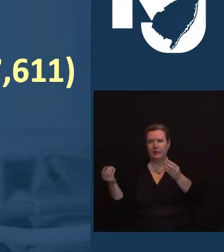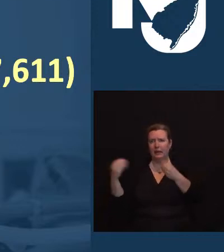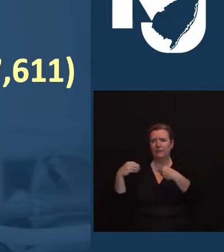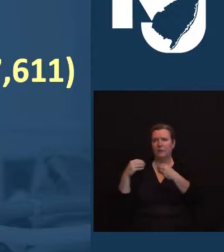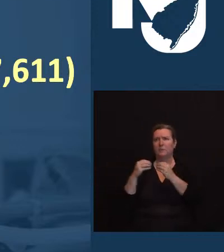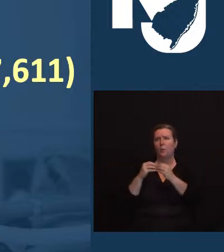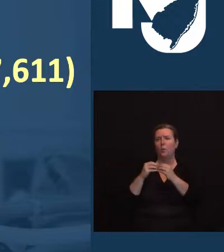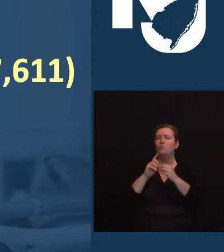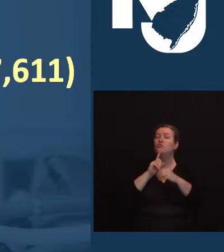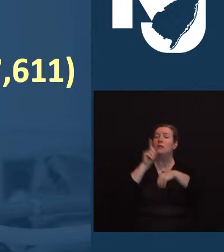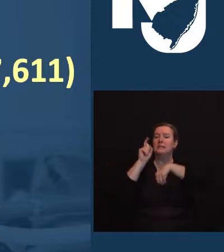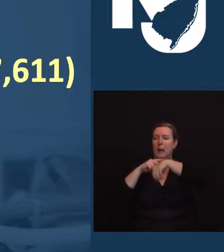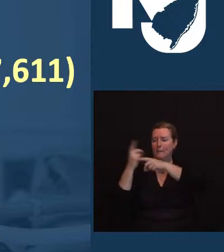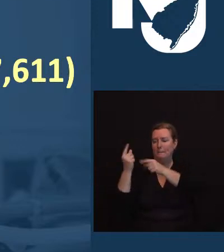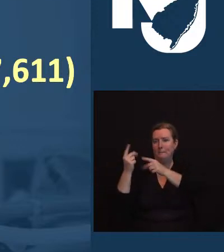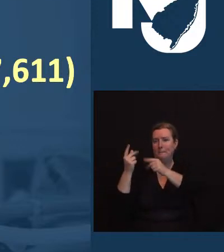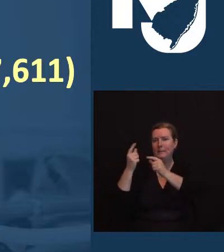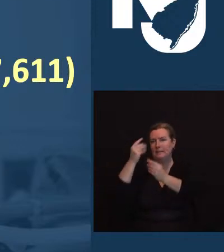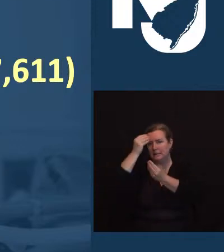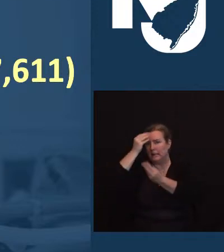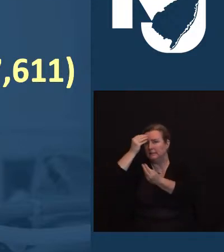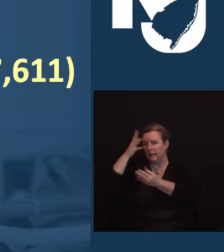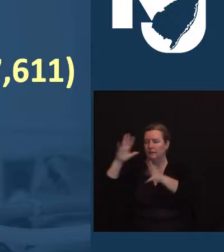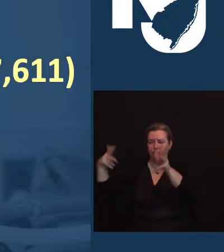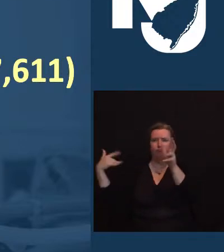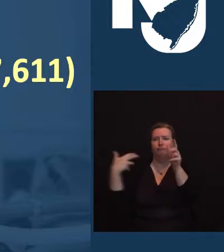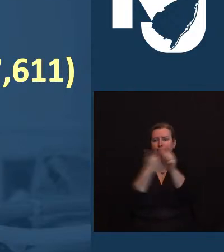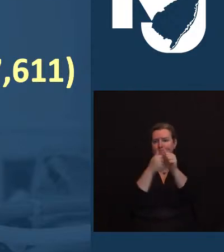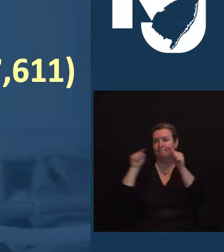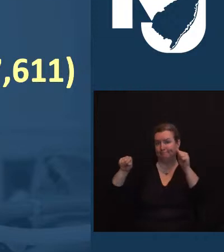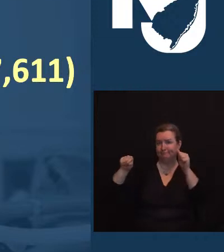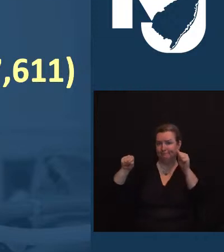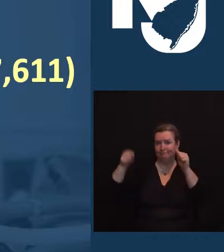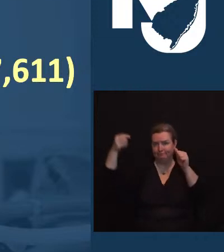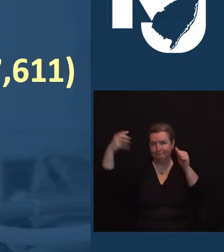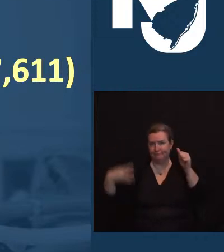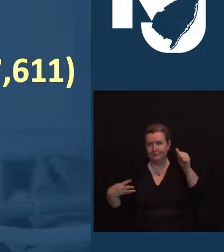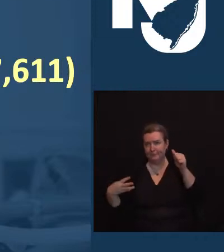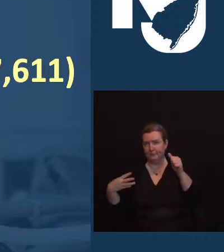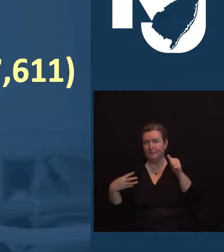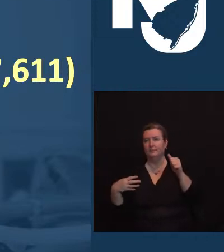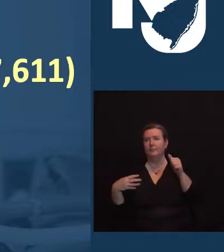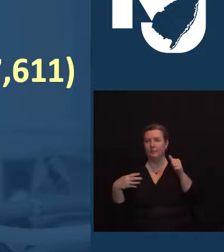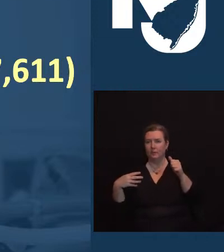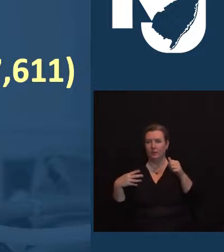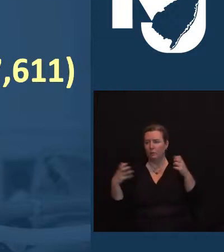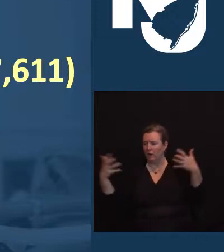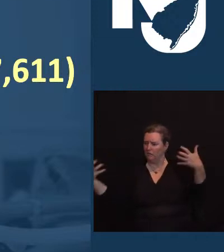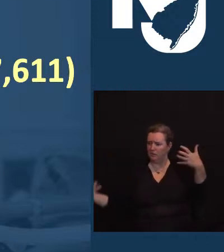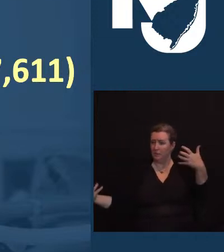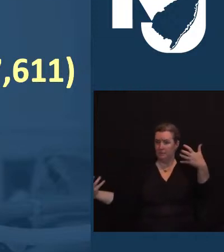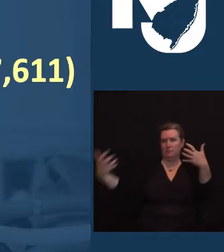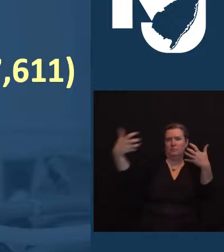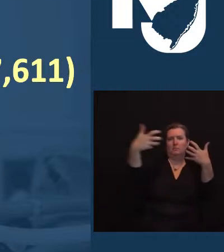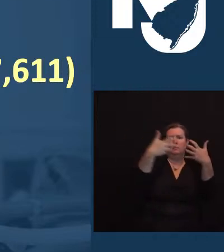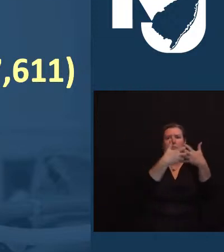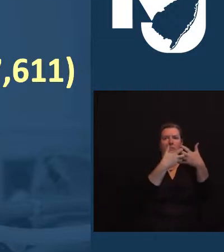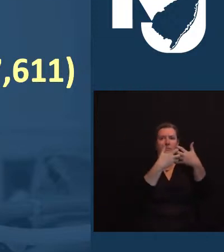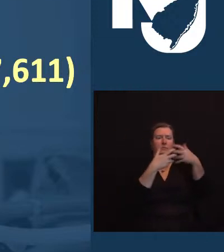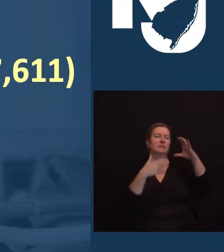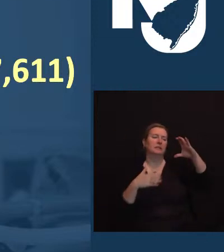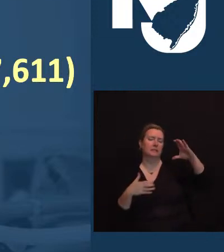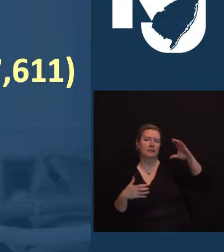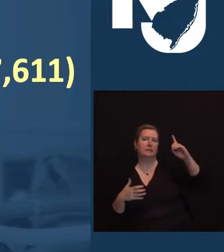the Communicable Disease Service's breakthrough numbers should closely match these NJHA data once CDS confirms